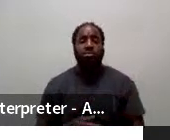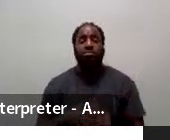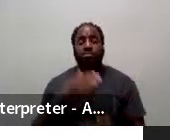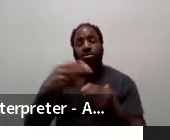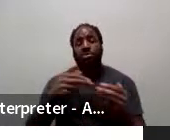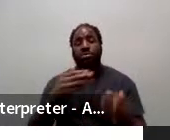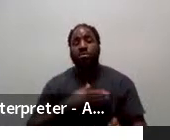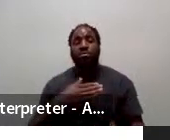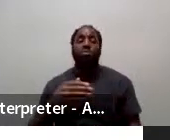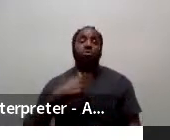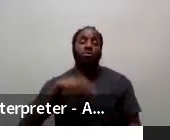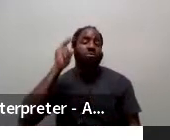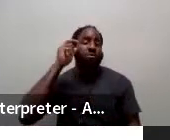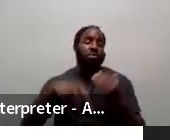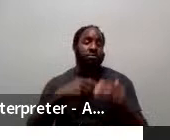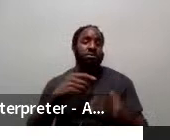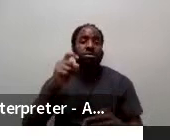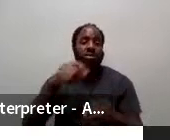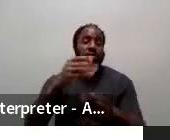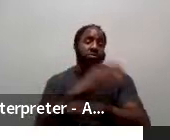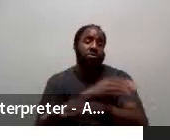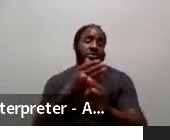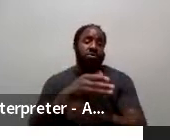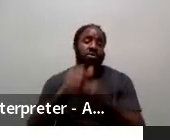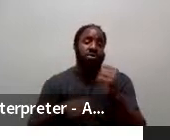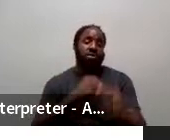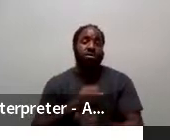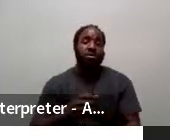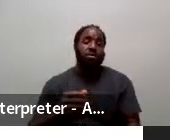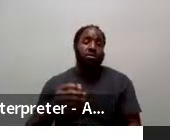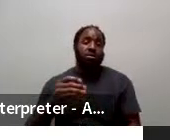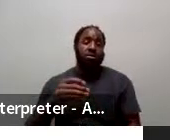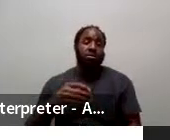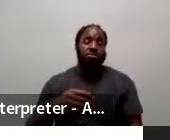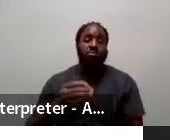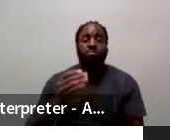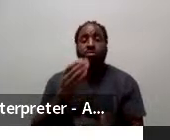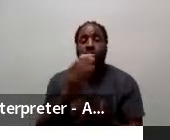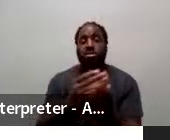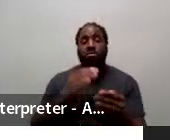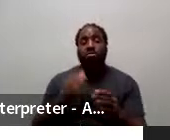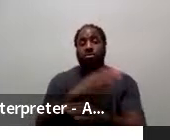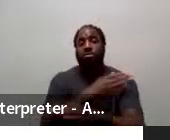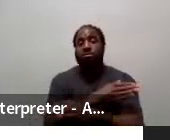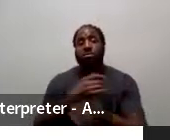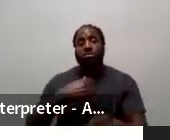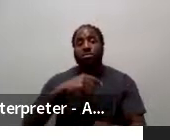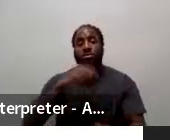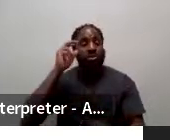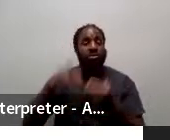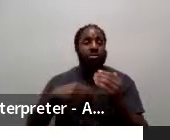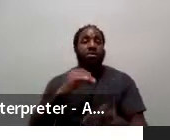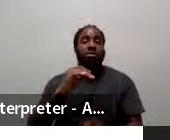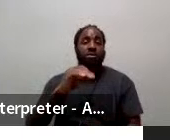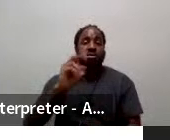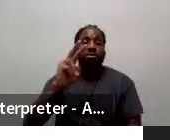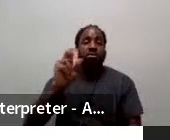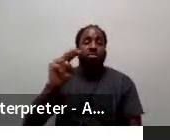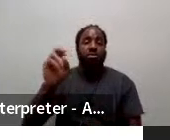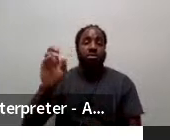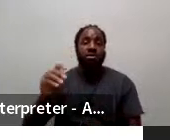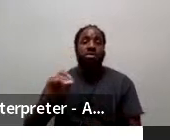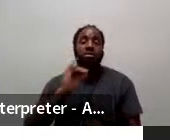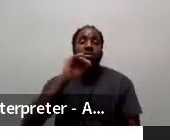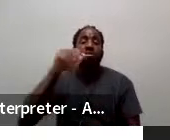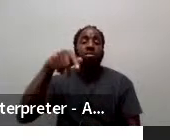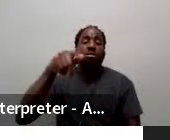We've heard a lot about needed improvements over the years. Among the desired improvements we heard about at Parkchester and Van Nest were a plaza space around